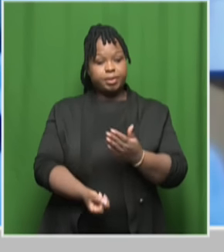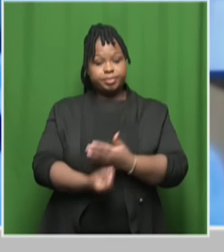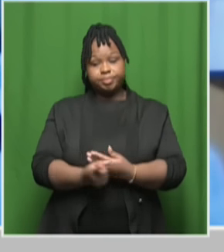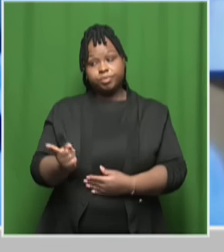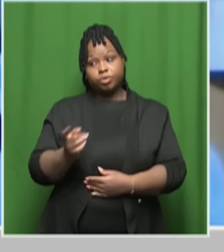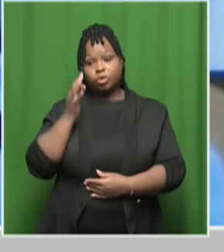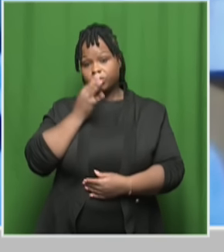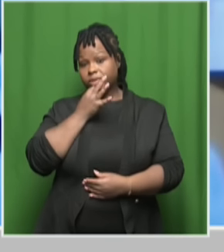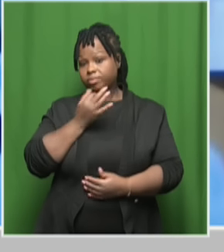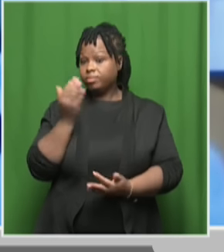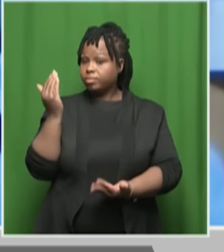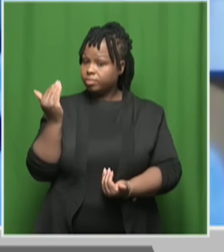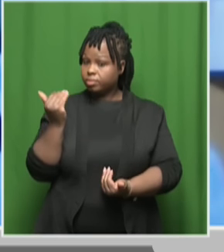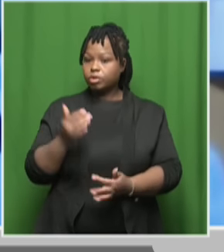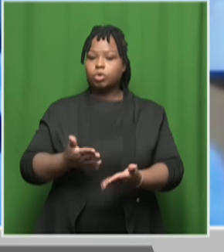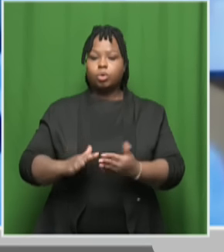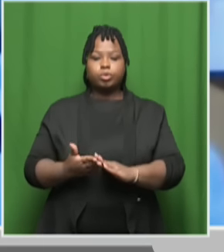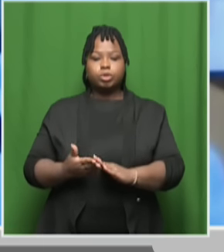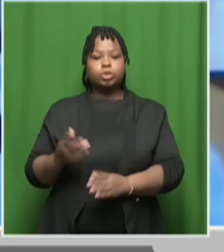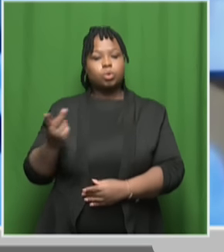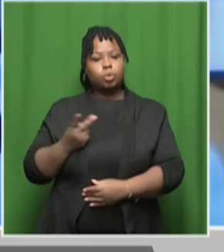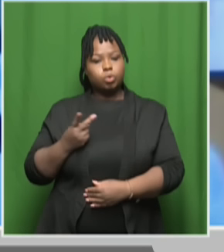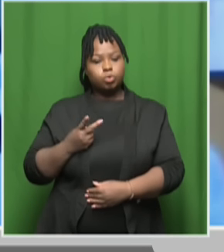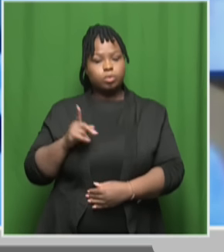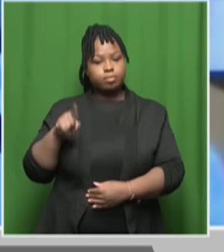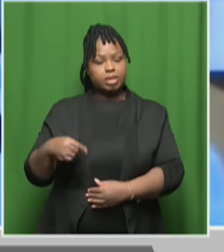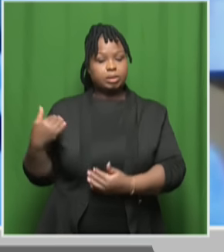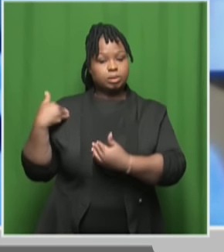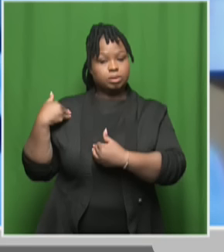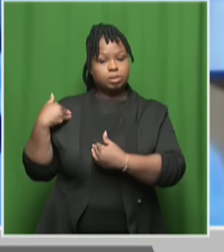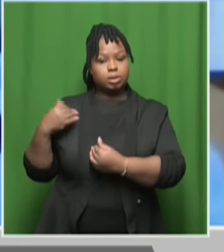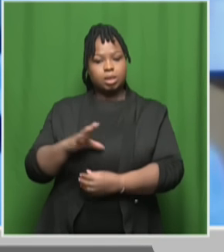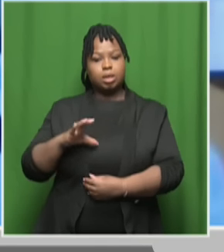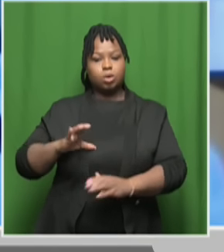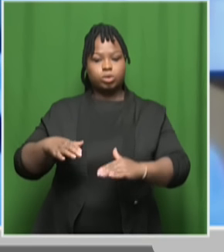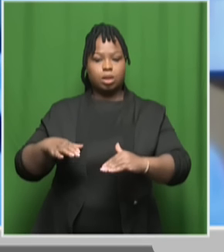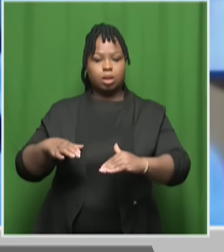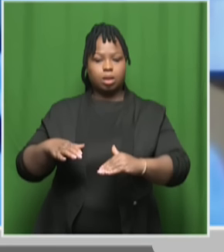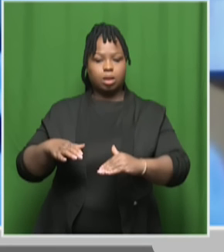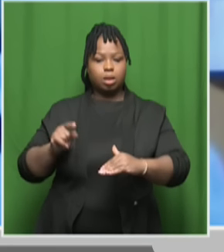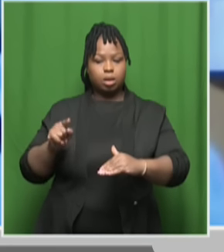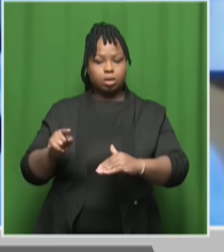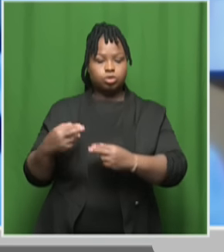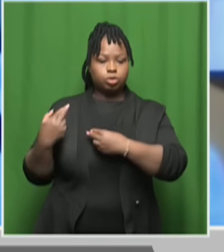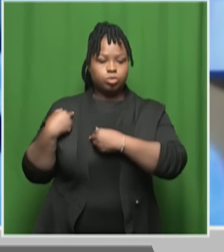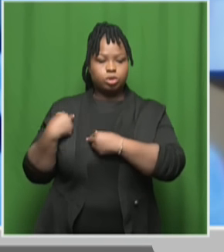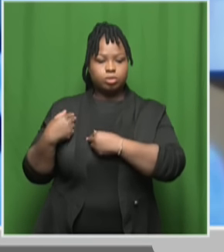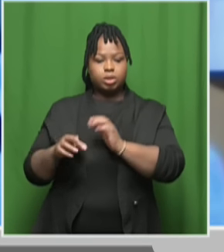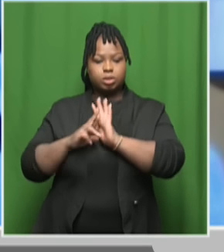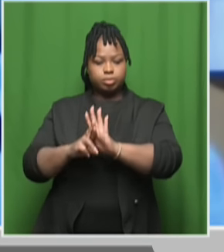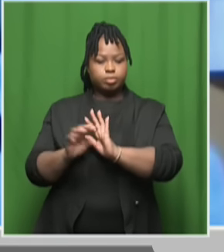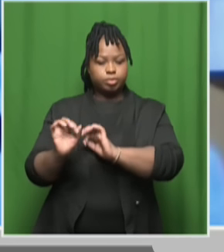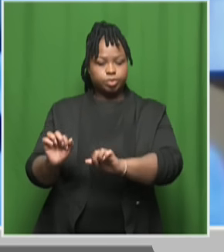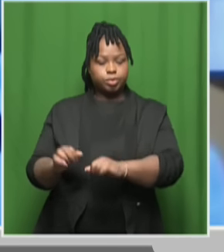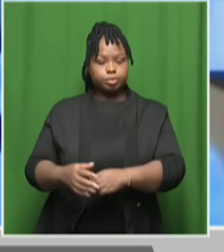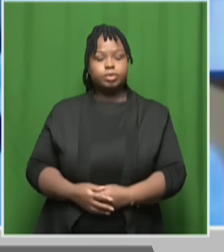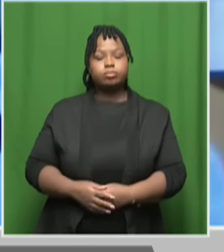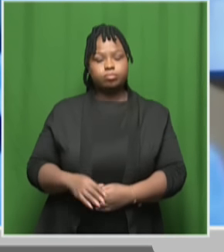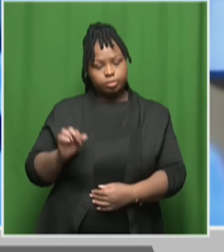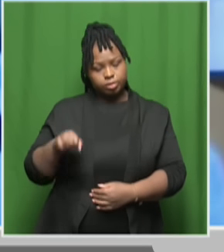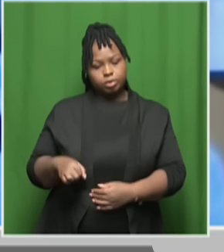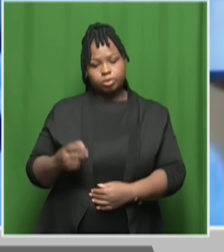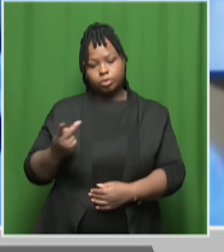as you say, you expect the community to hold the council and its representatives accountable. And of